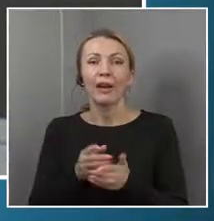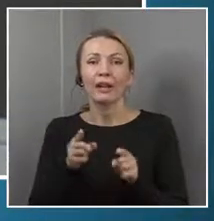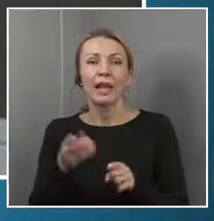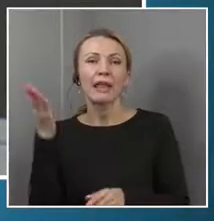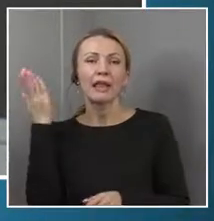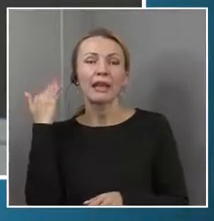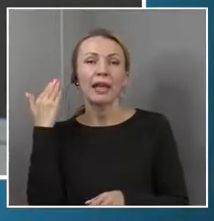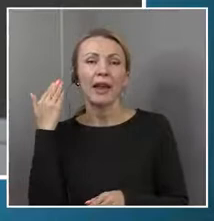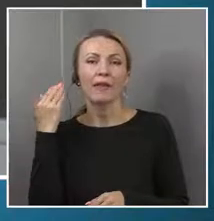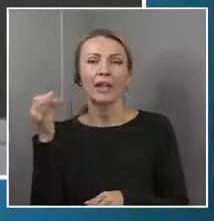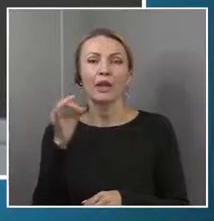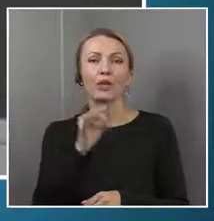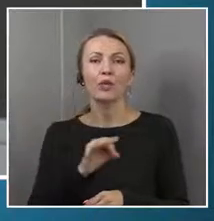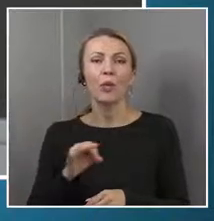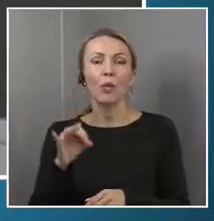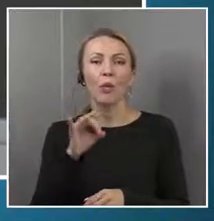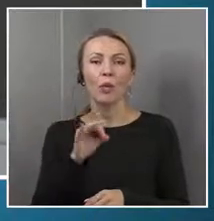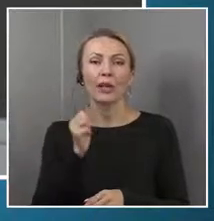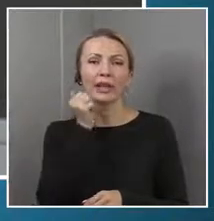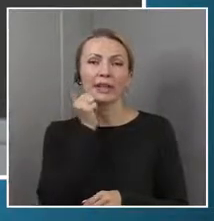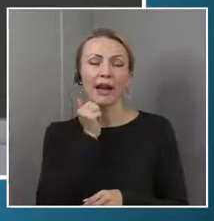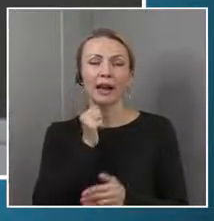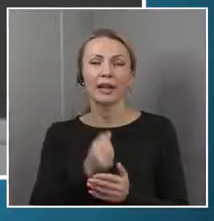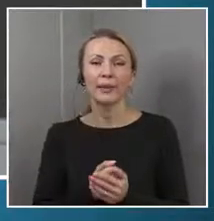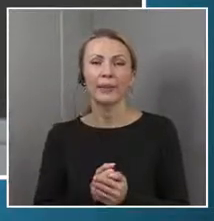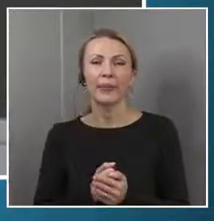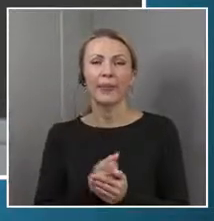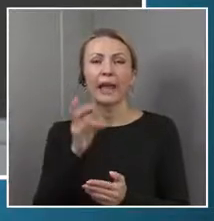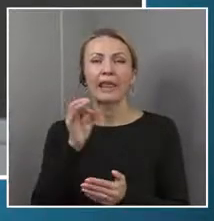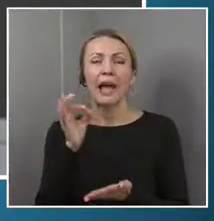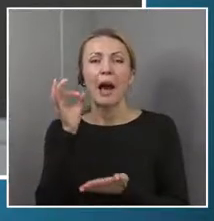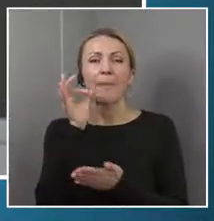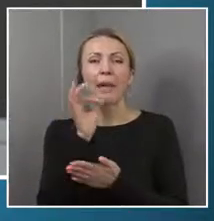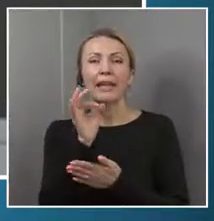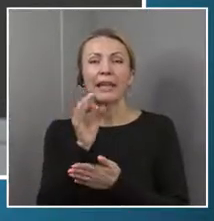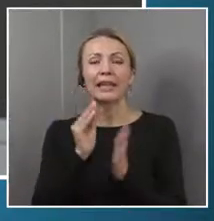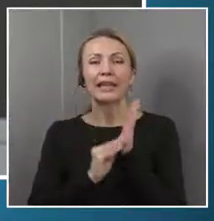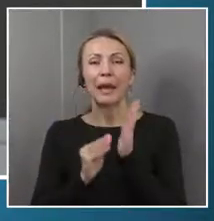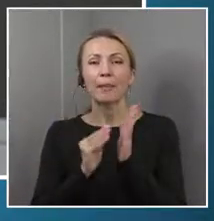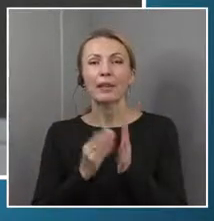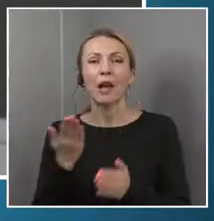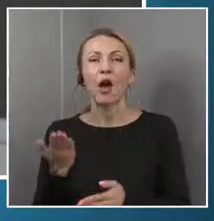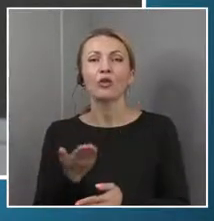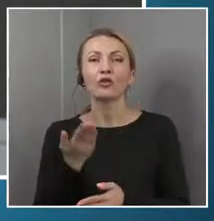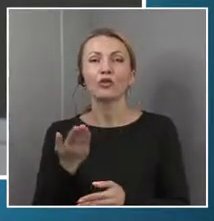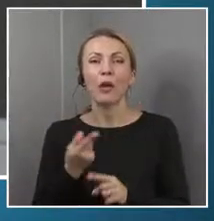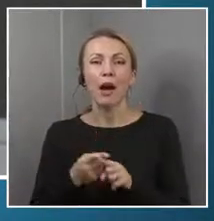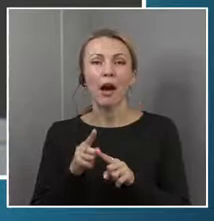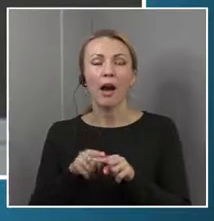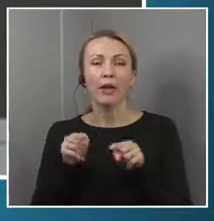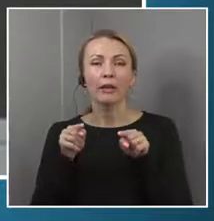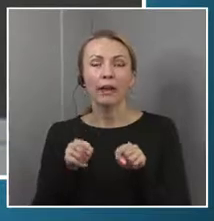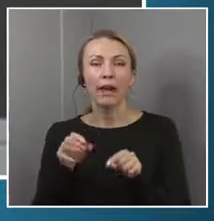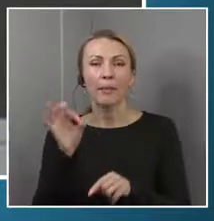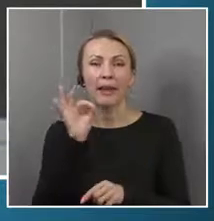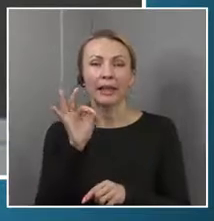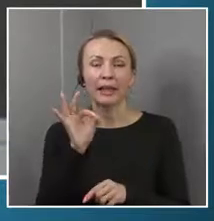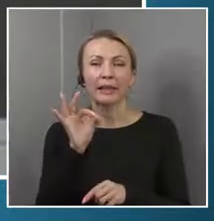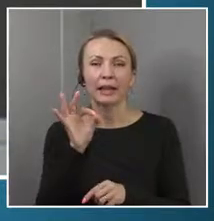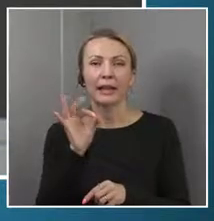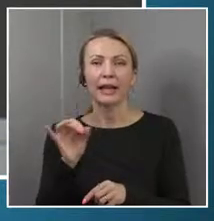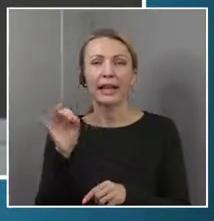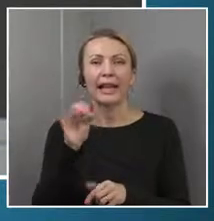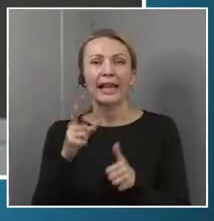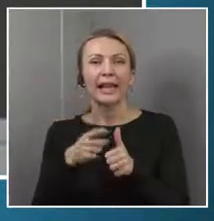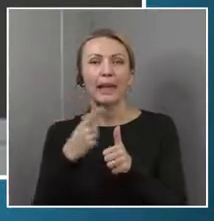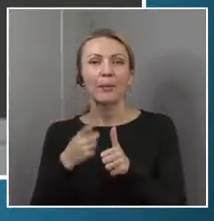and I mean ancient coins. And the coins were the proof that those ancient